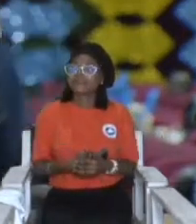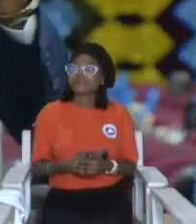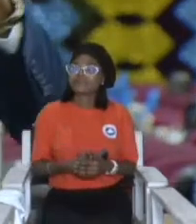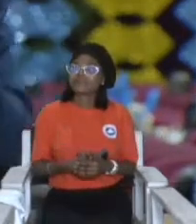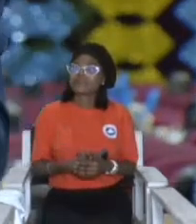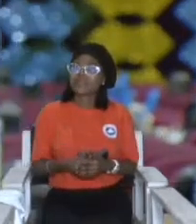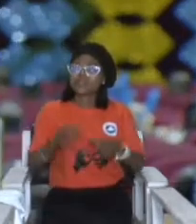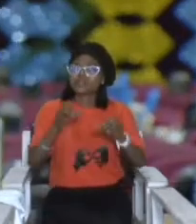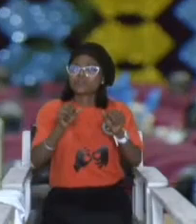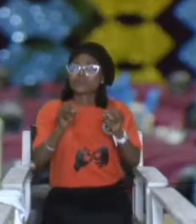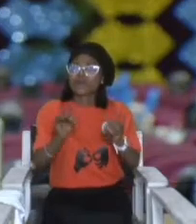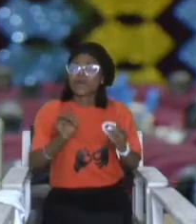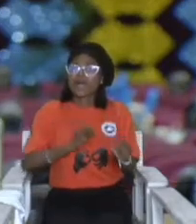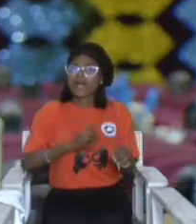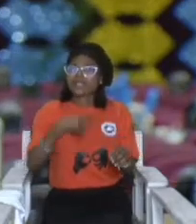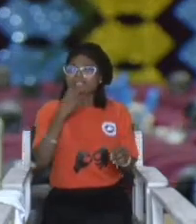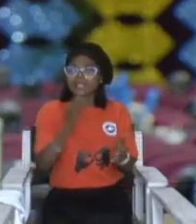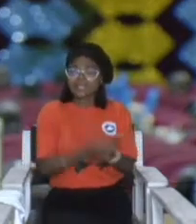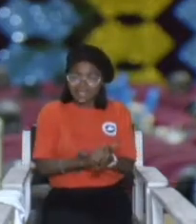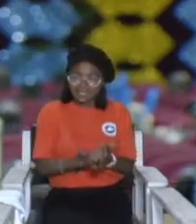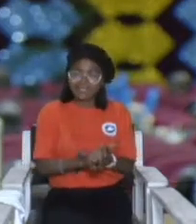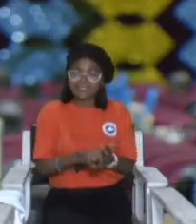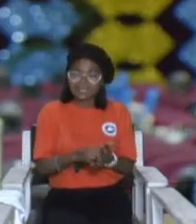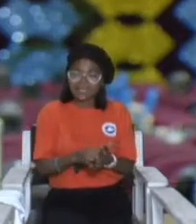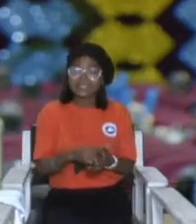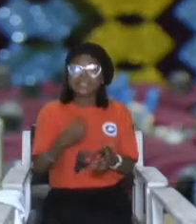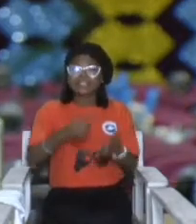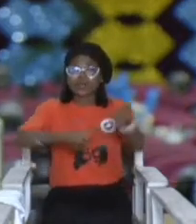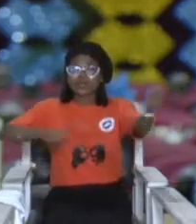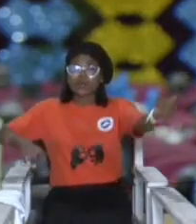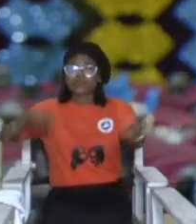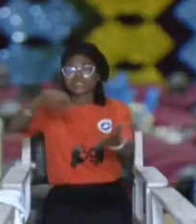So I said the rod typifies authority.